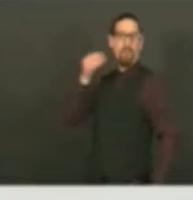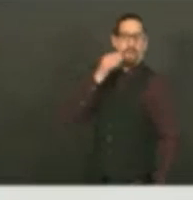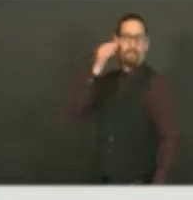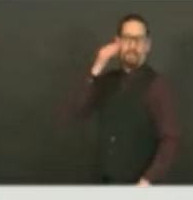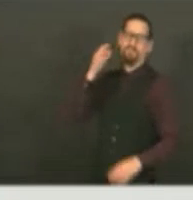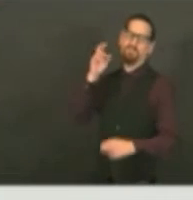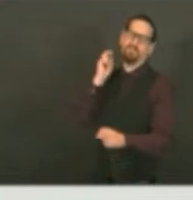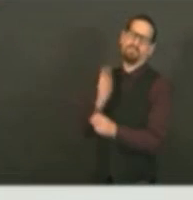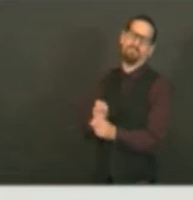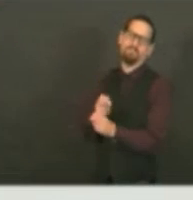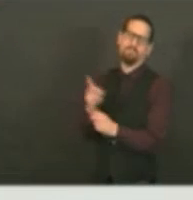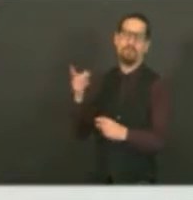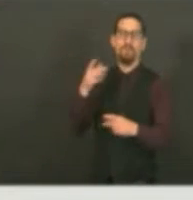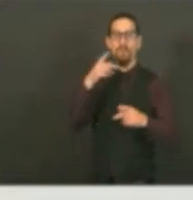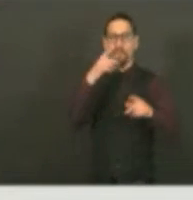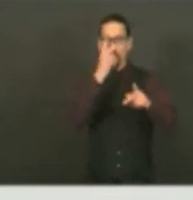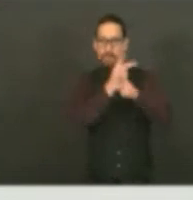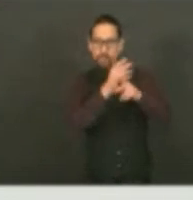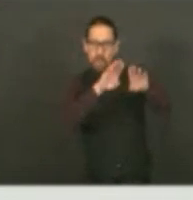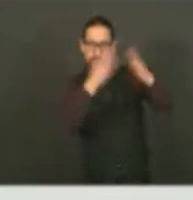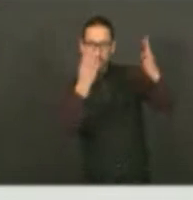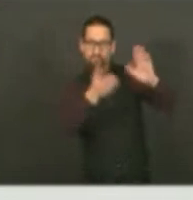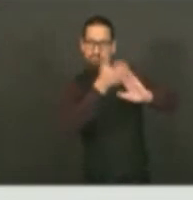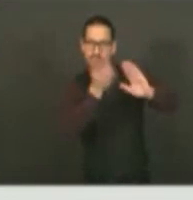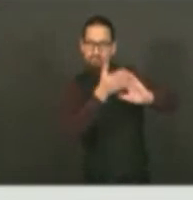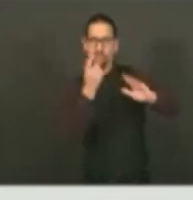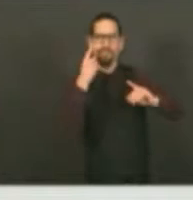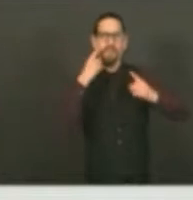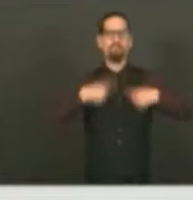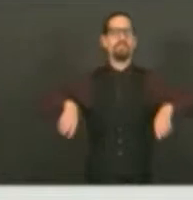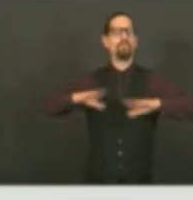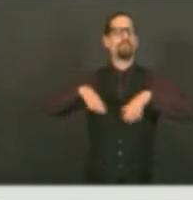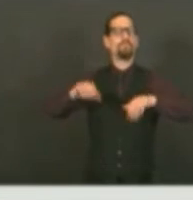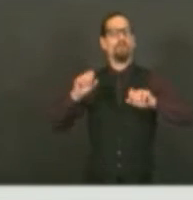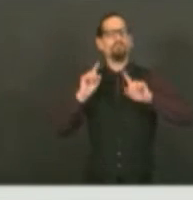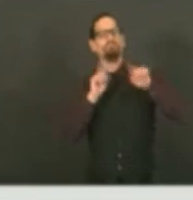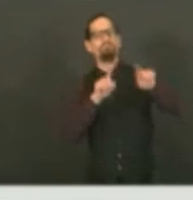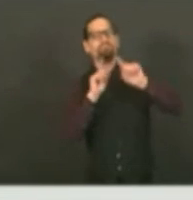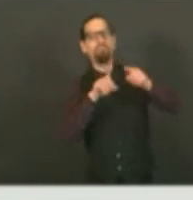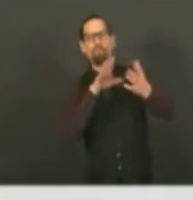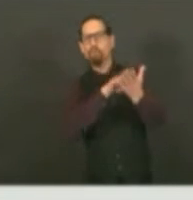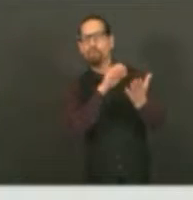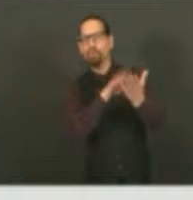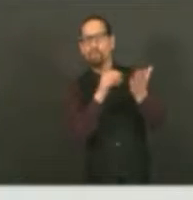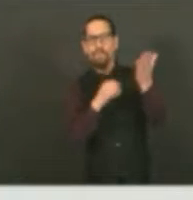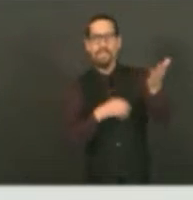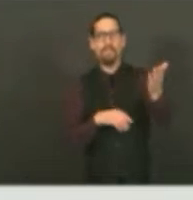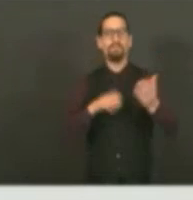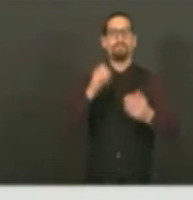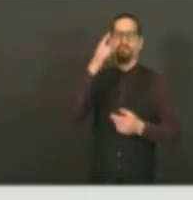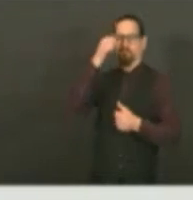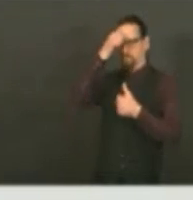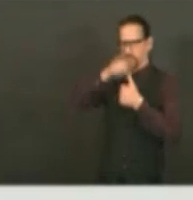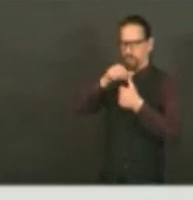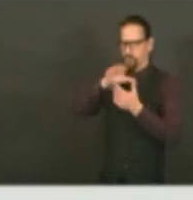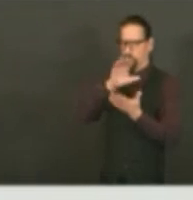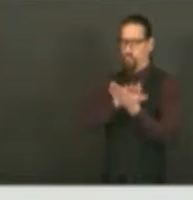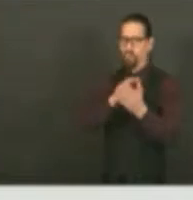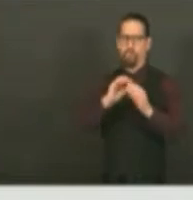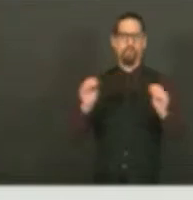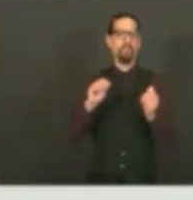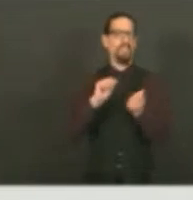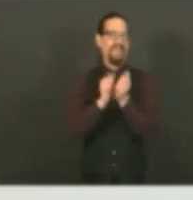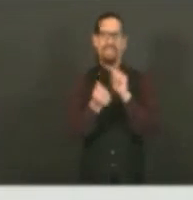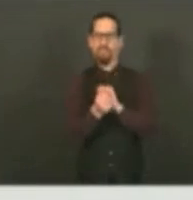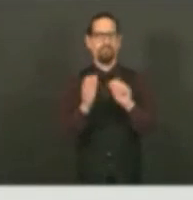children. So anyway, schools, no change. We want as many kids in school in person as long